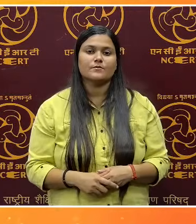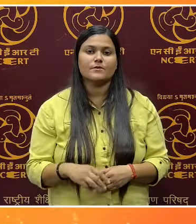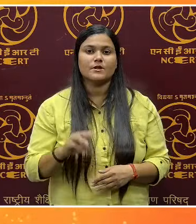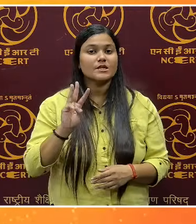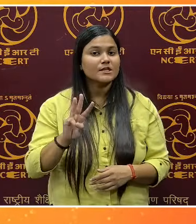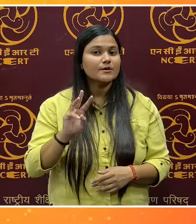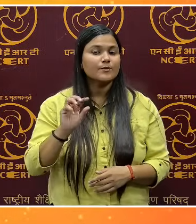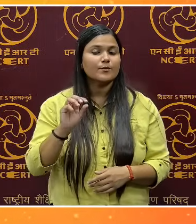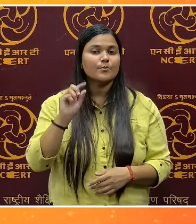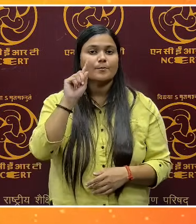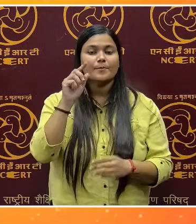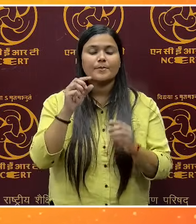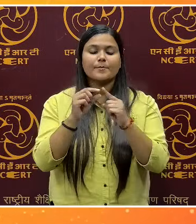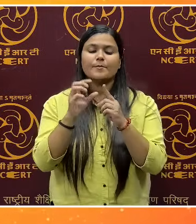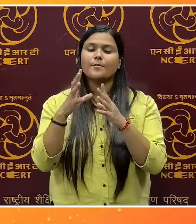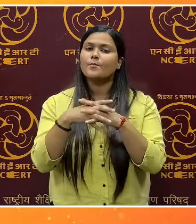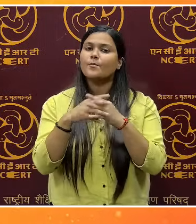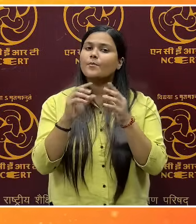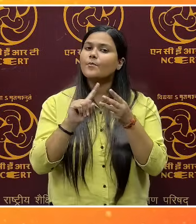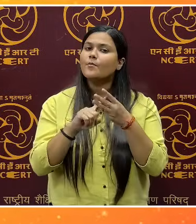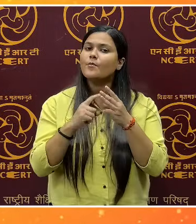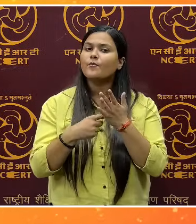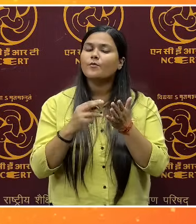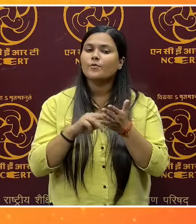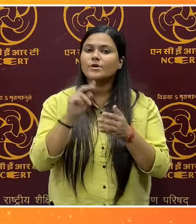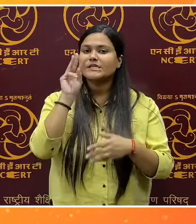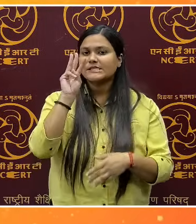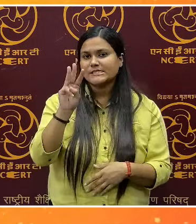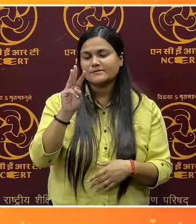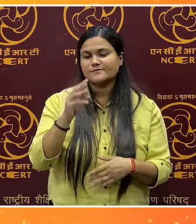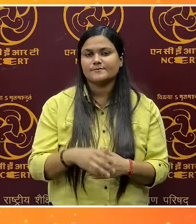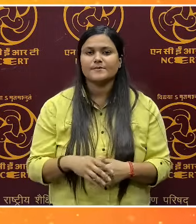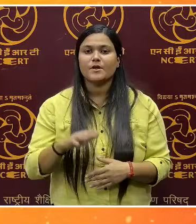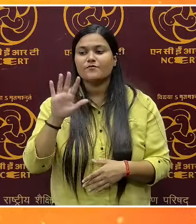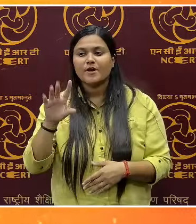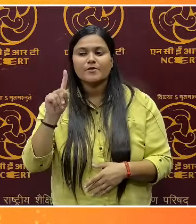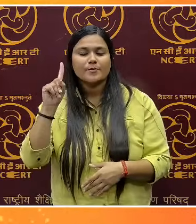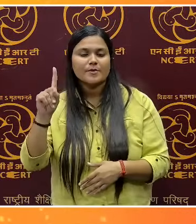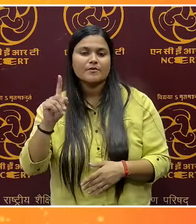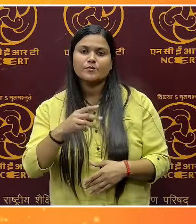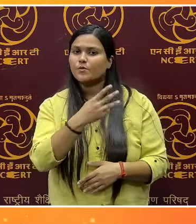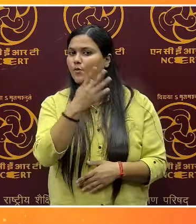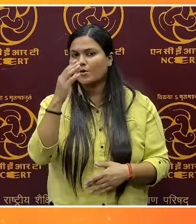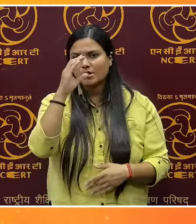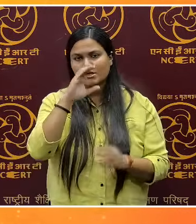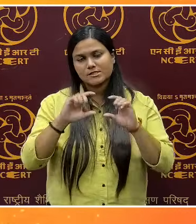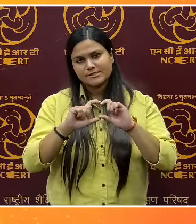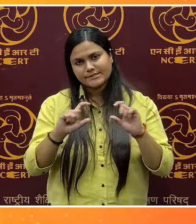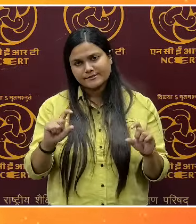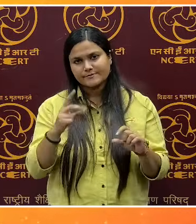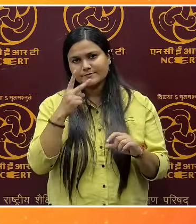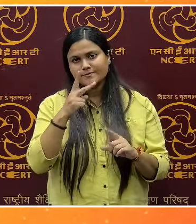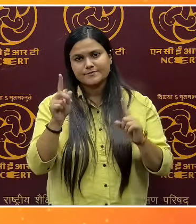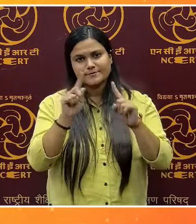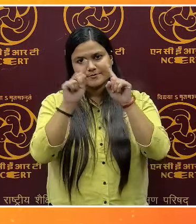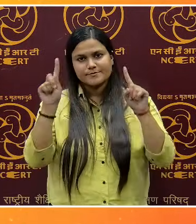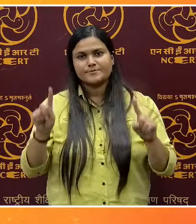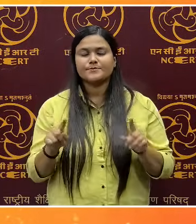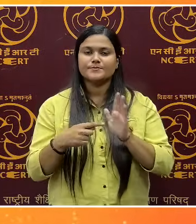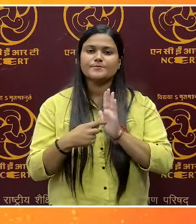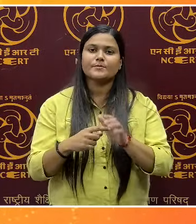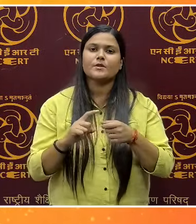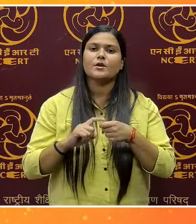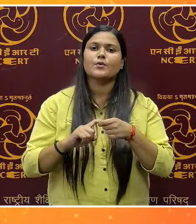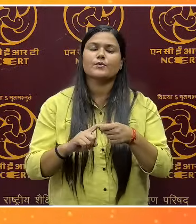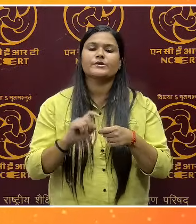the power of 3 and here 1 is the power of 5. 5. Okay. I hope it Okay. is very clear. Now, let us look into one question given in your